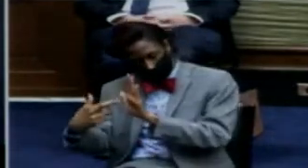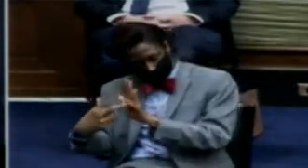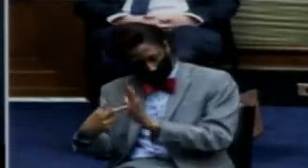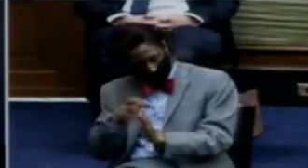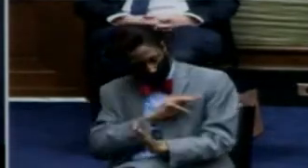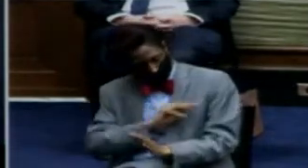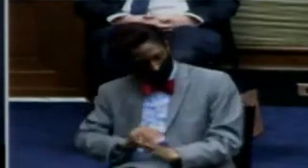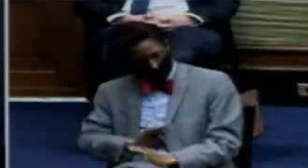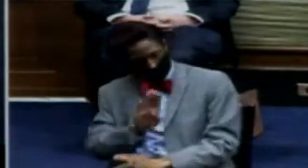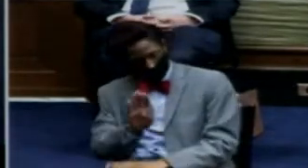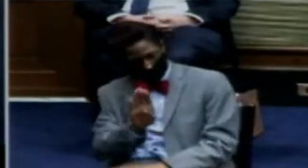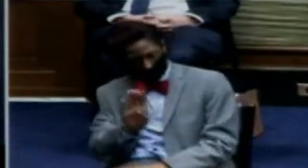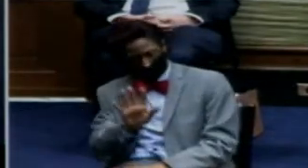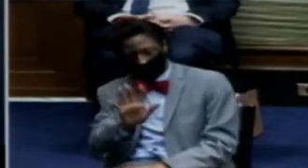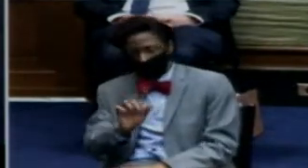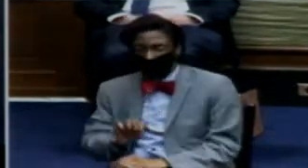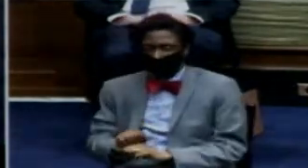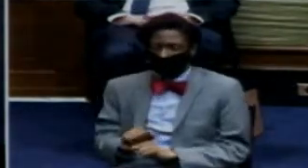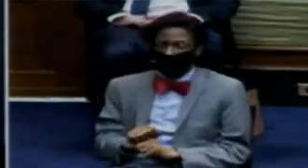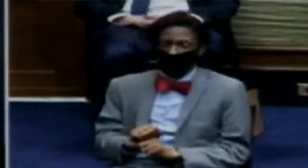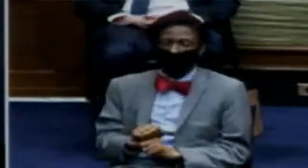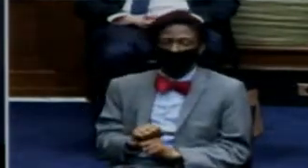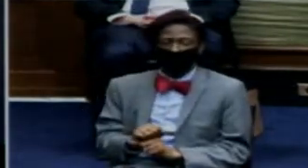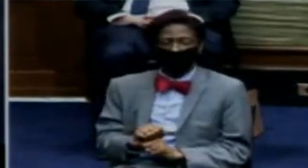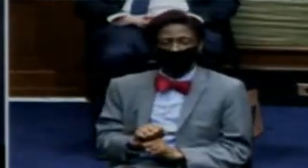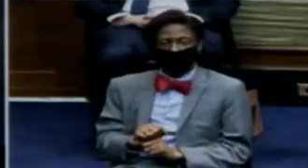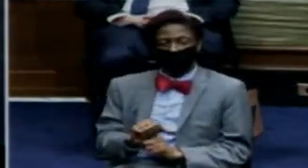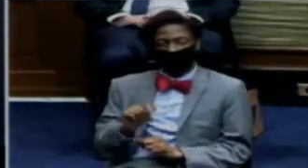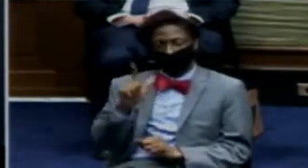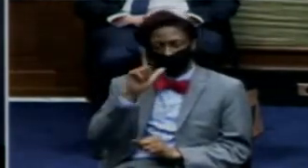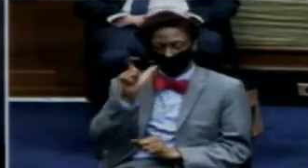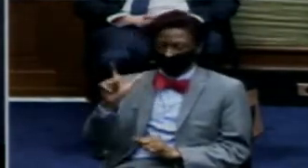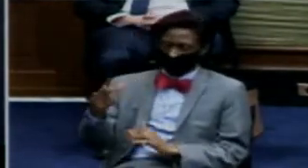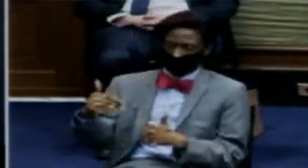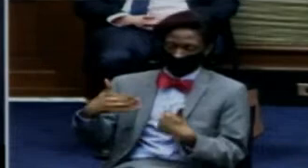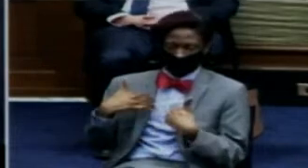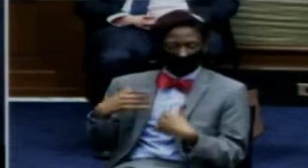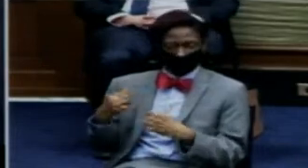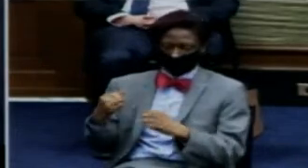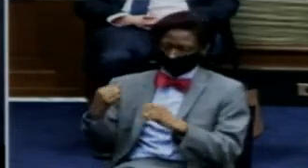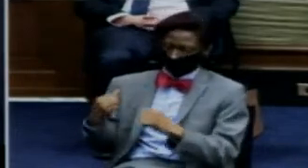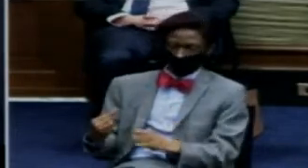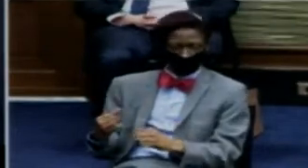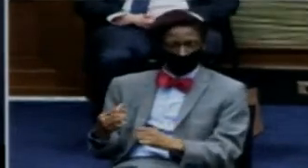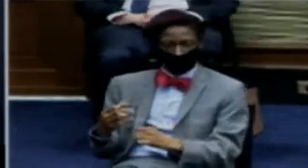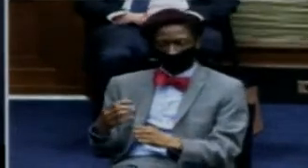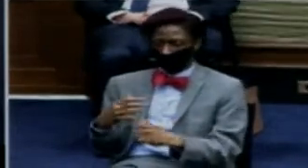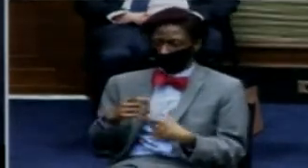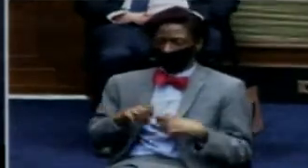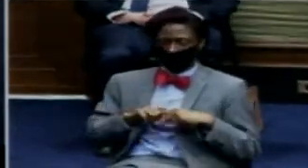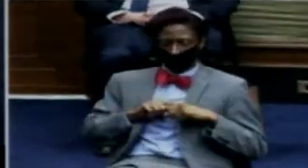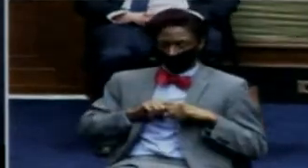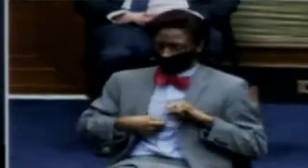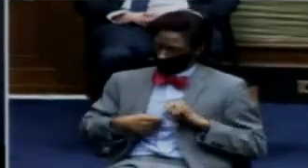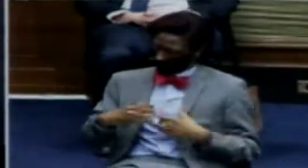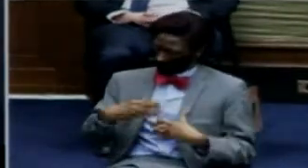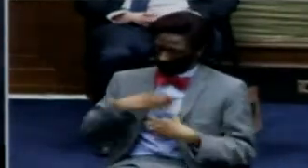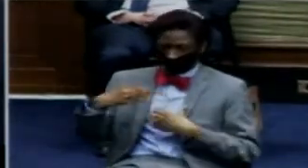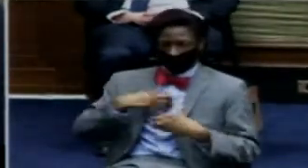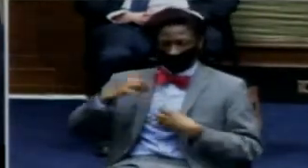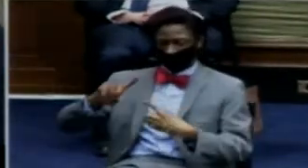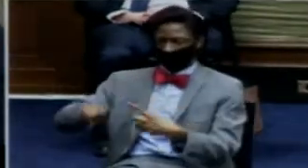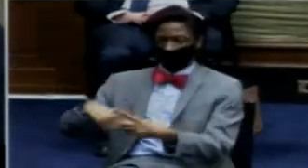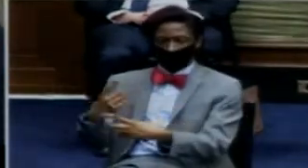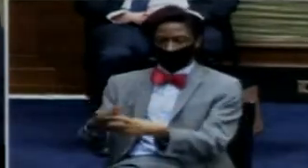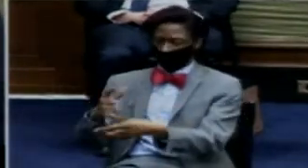and Chairman Mendelson, for having a very strong and legitimate grievance about being